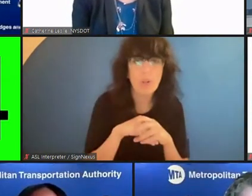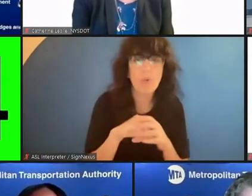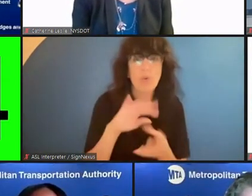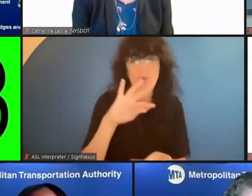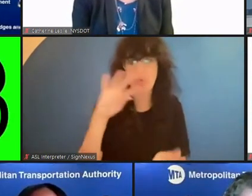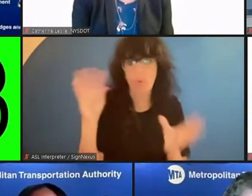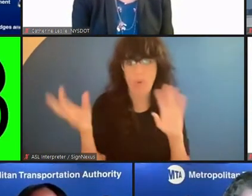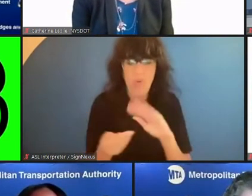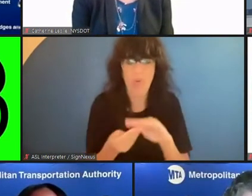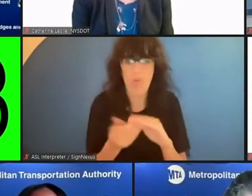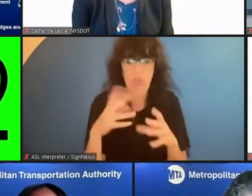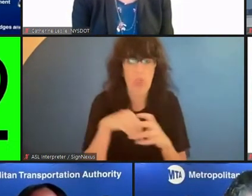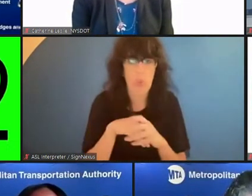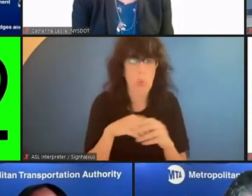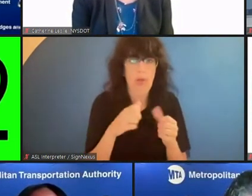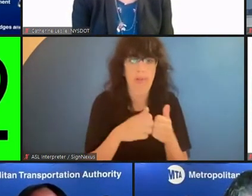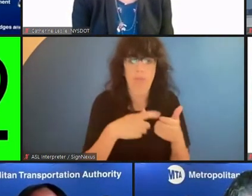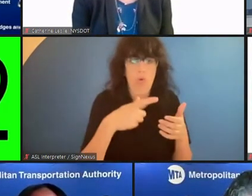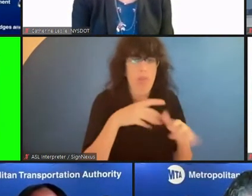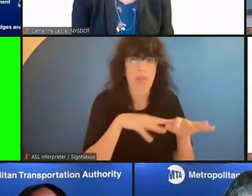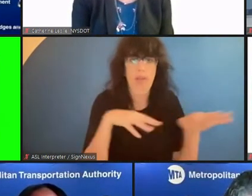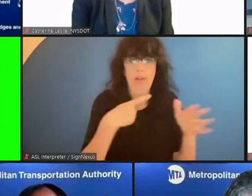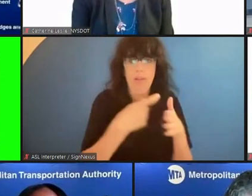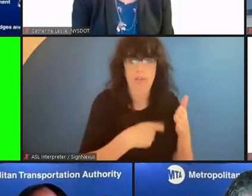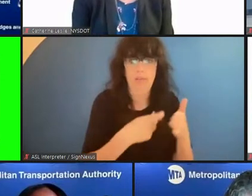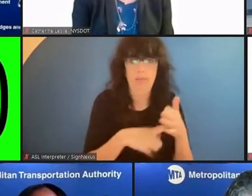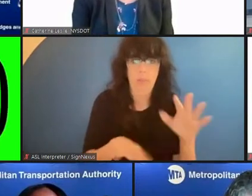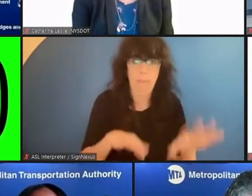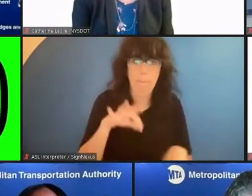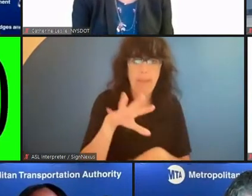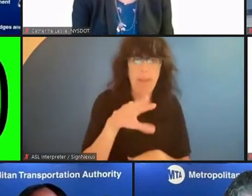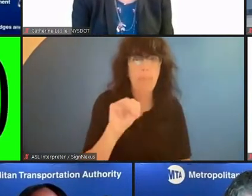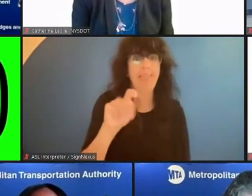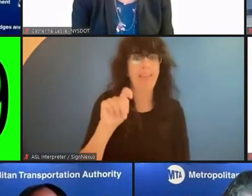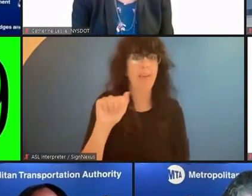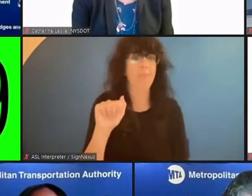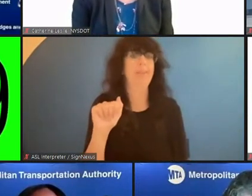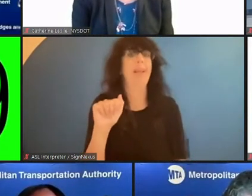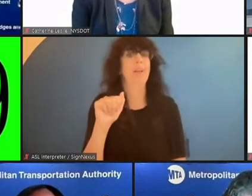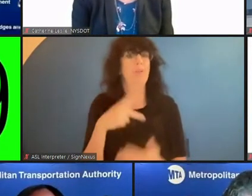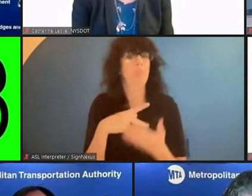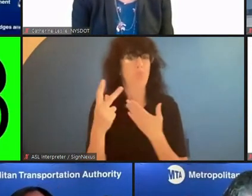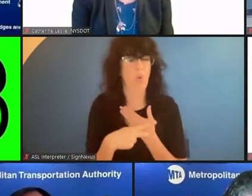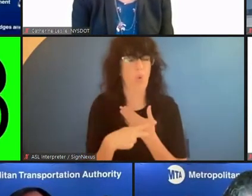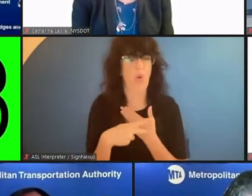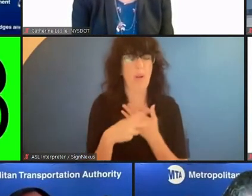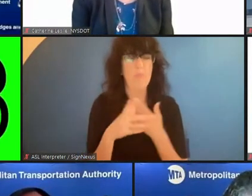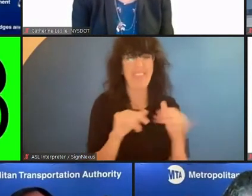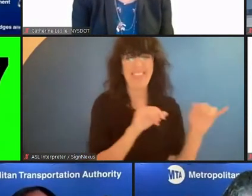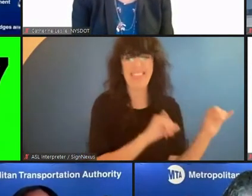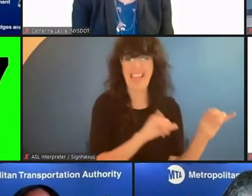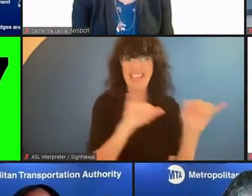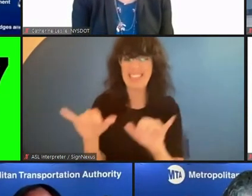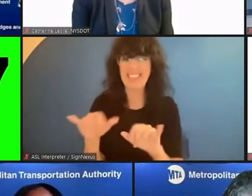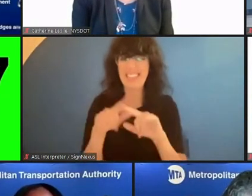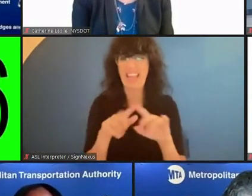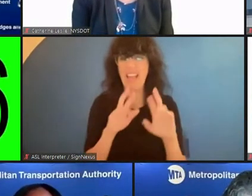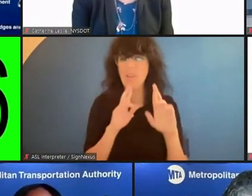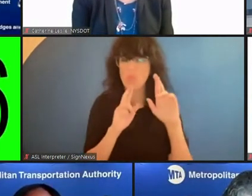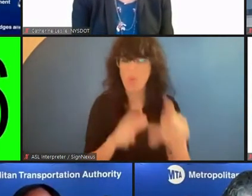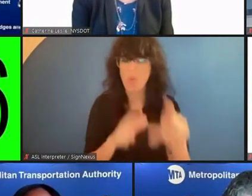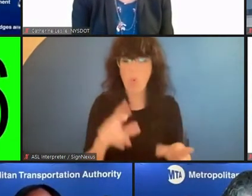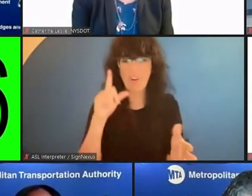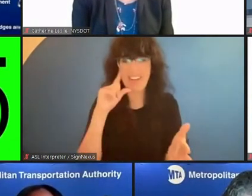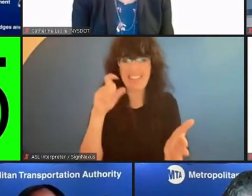pricing revenues paid for by the mta's capital program and this same report by the anyway controller identified